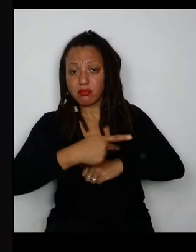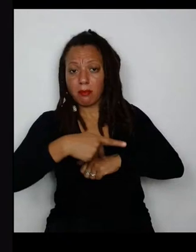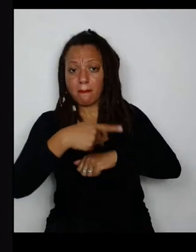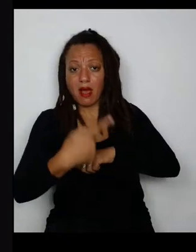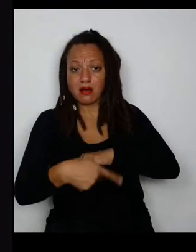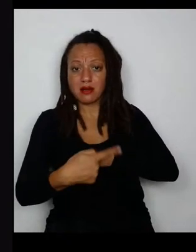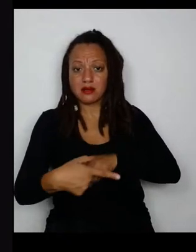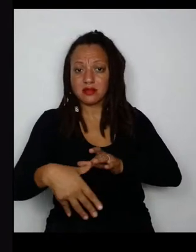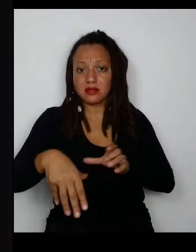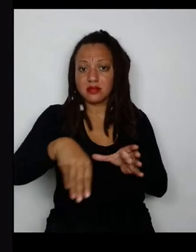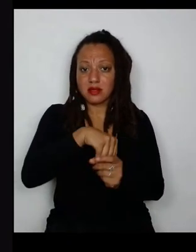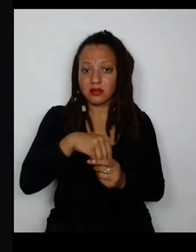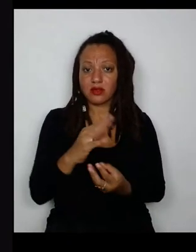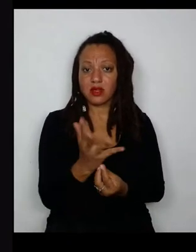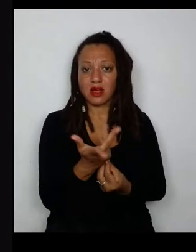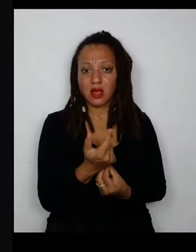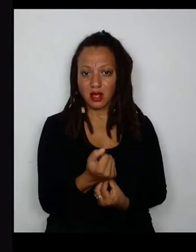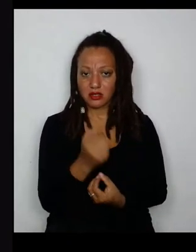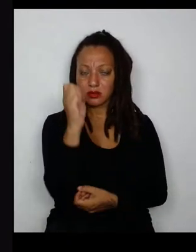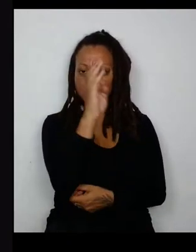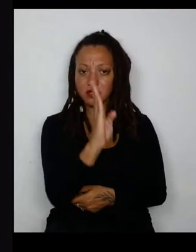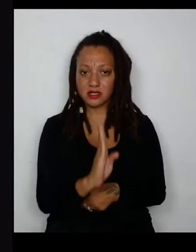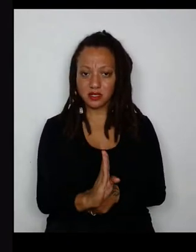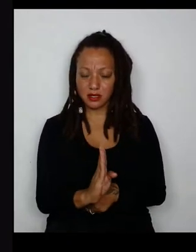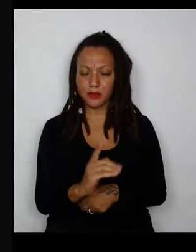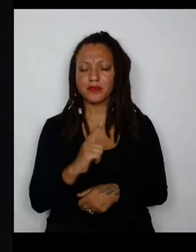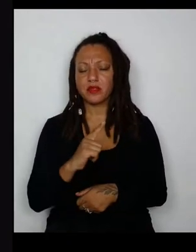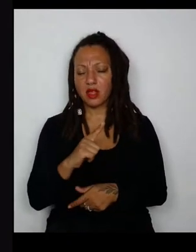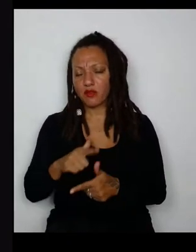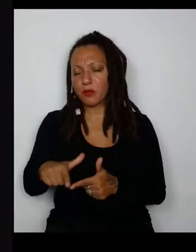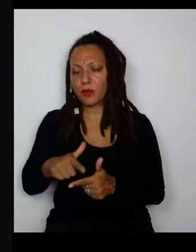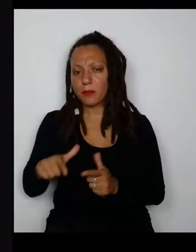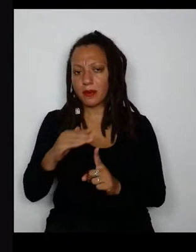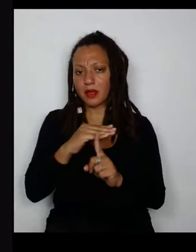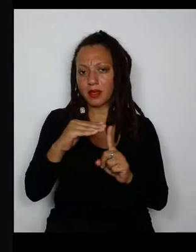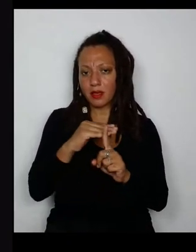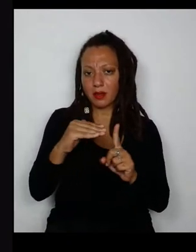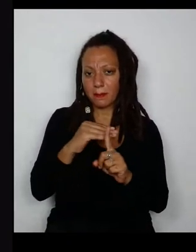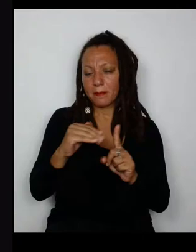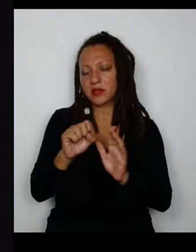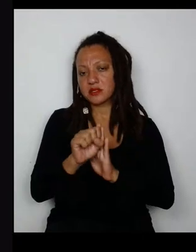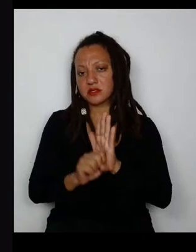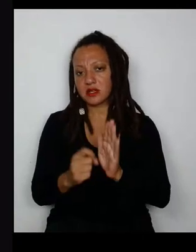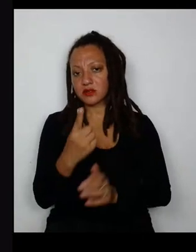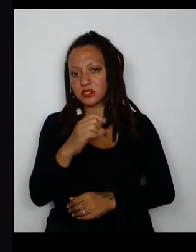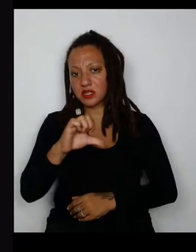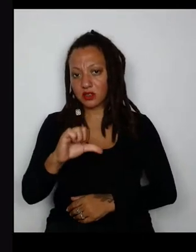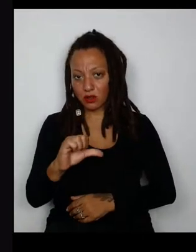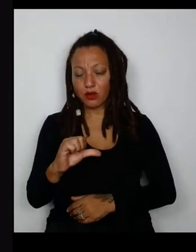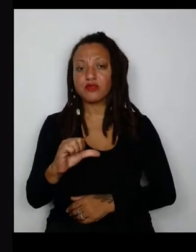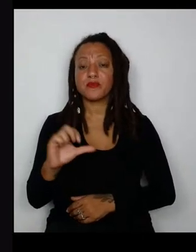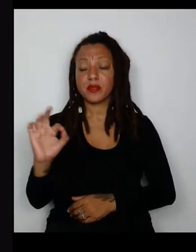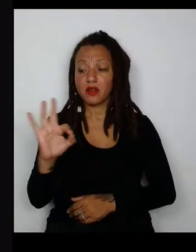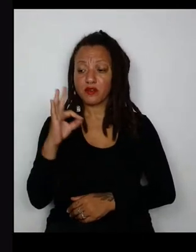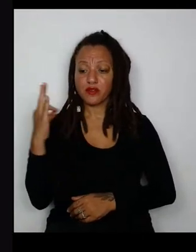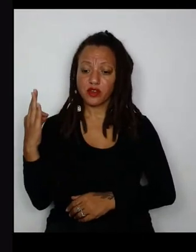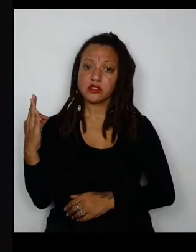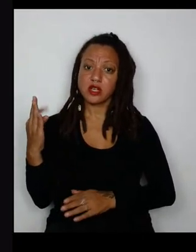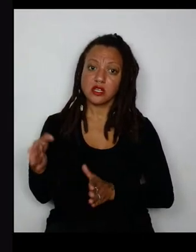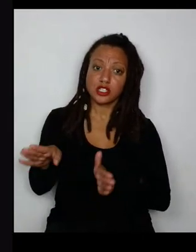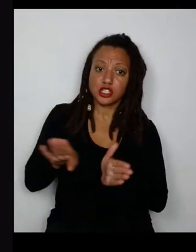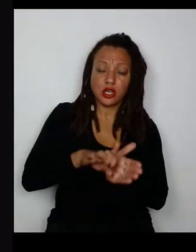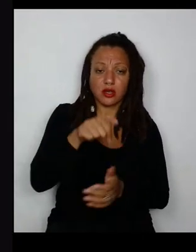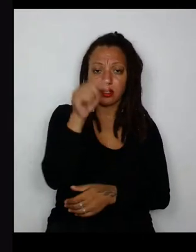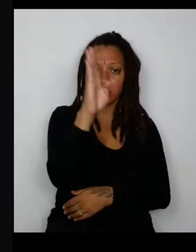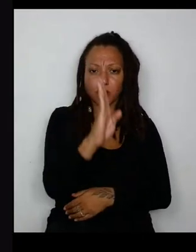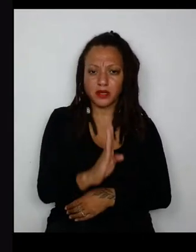of the artistic identity in brazil that issue came to be in the